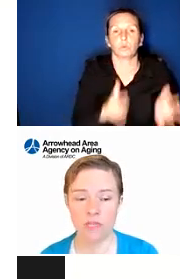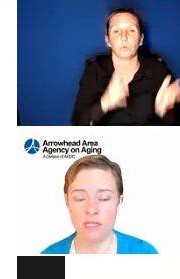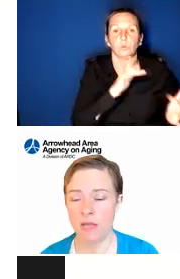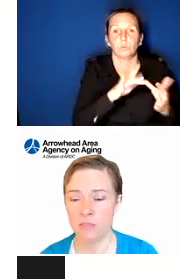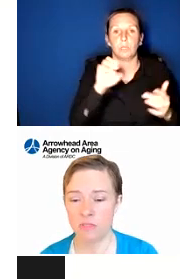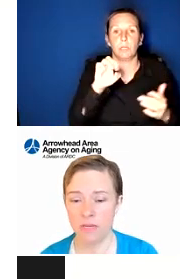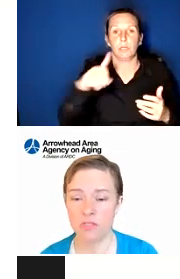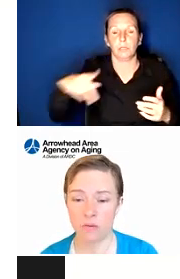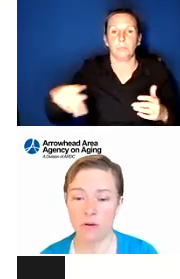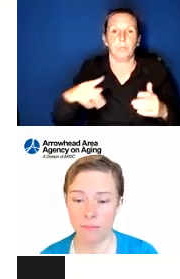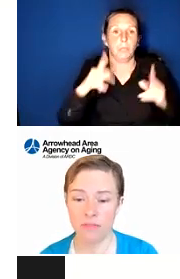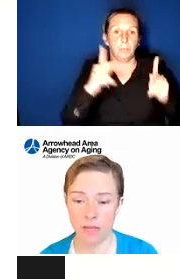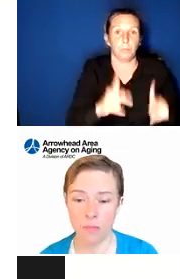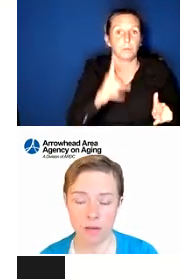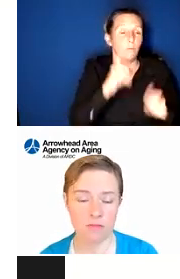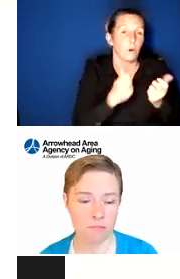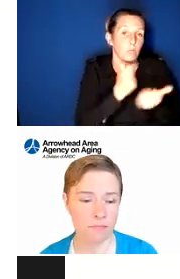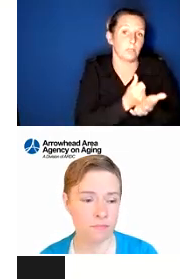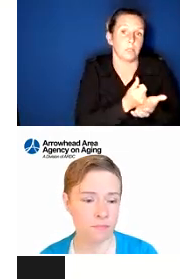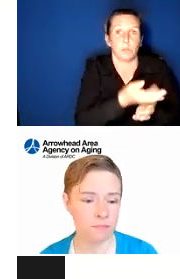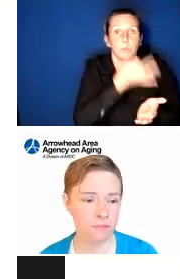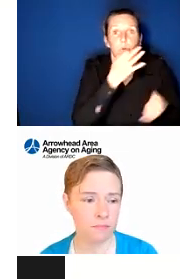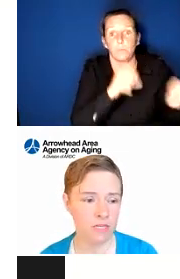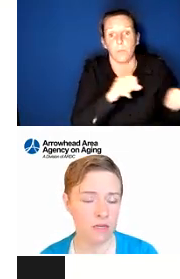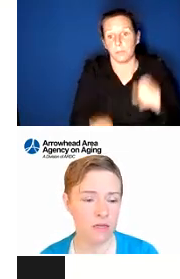as early as possible to make sure that we're able to help out.